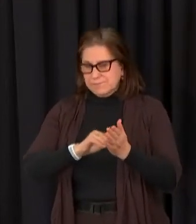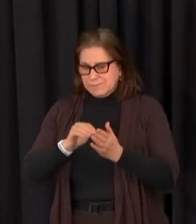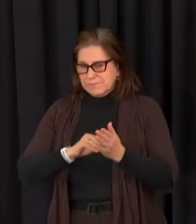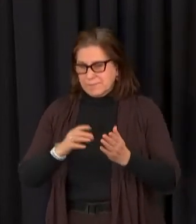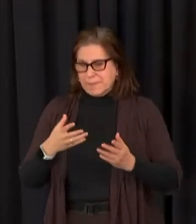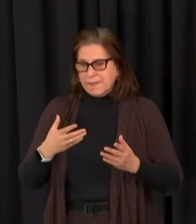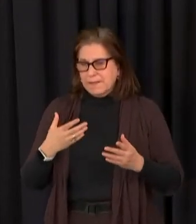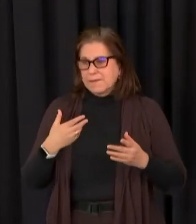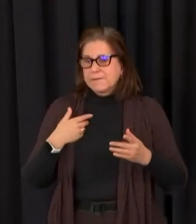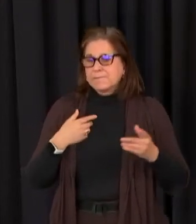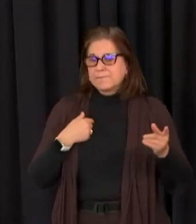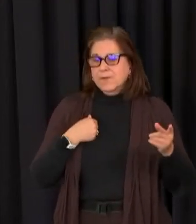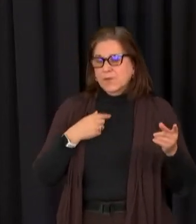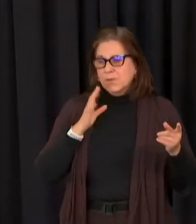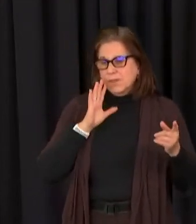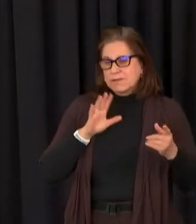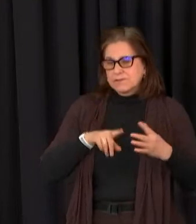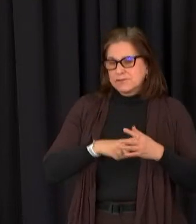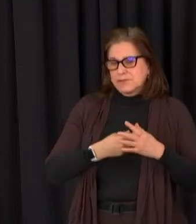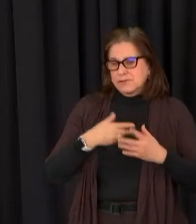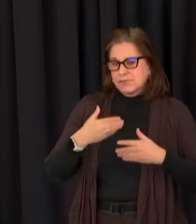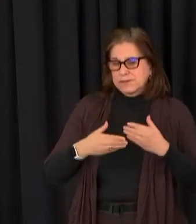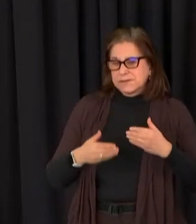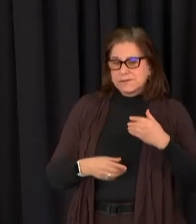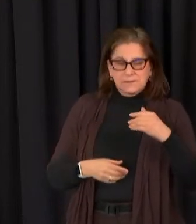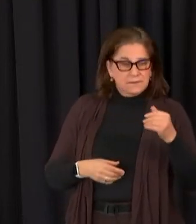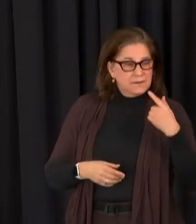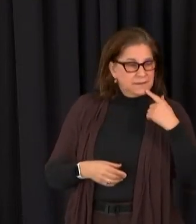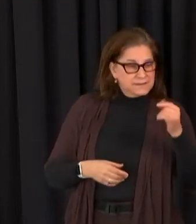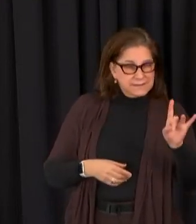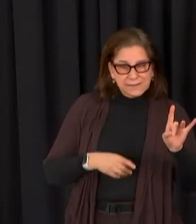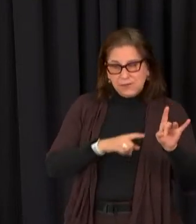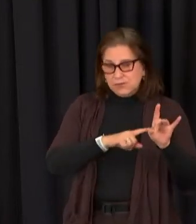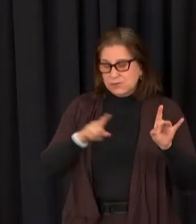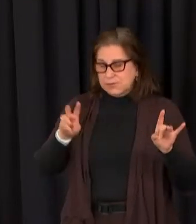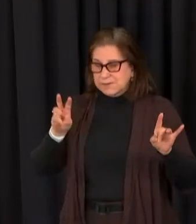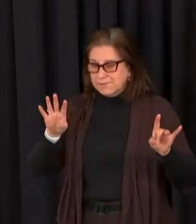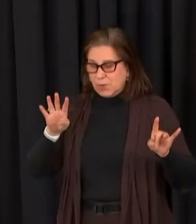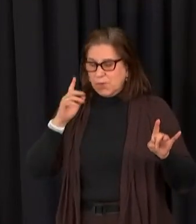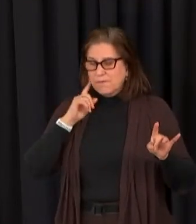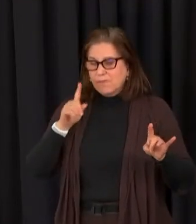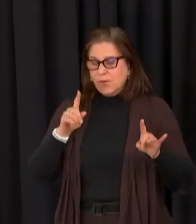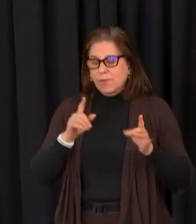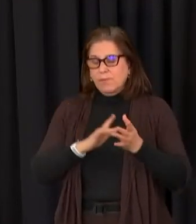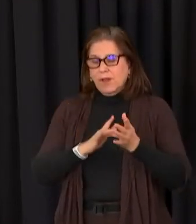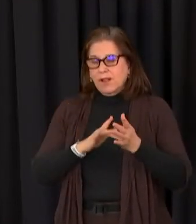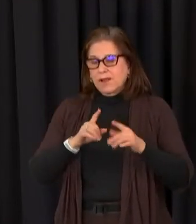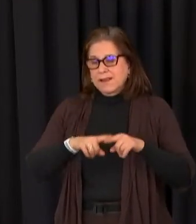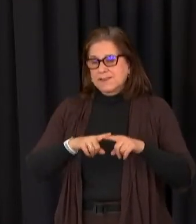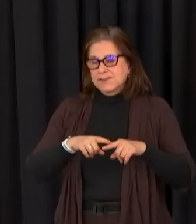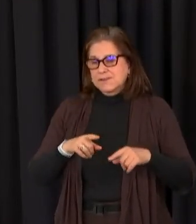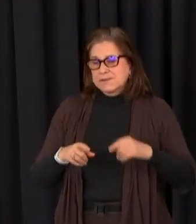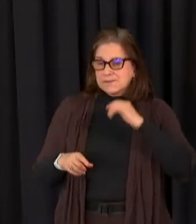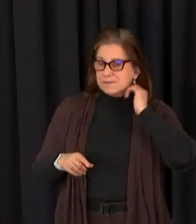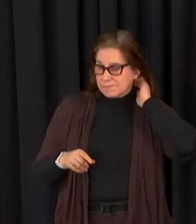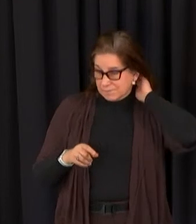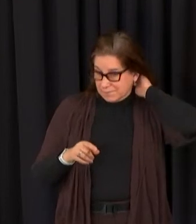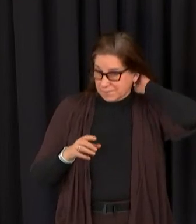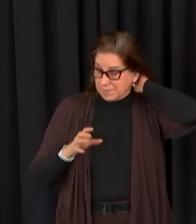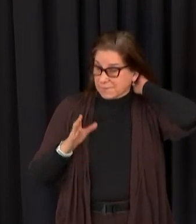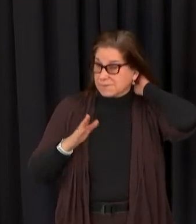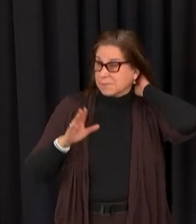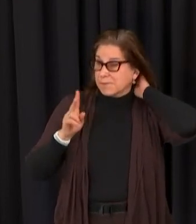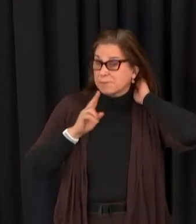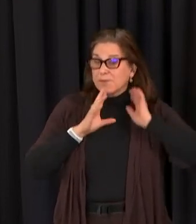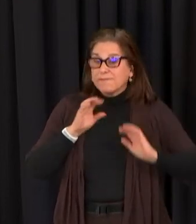prior to us activating 18 to 64-year-olds a couple of weeks ago, if you were 50 years old, not an eligible workforce